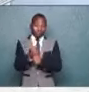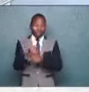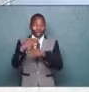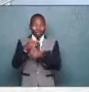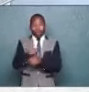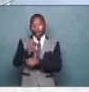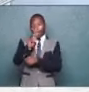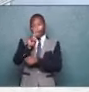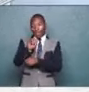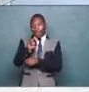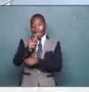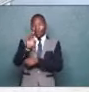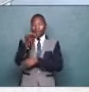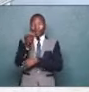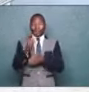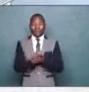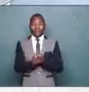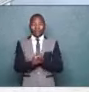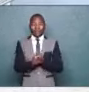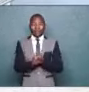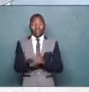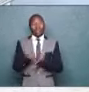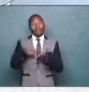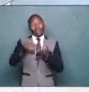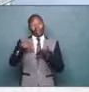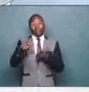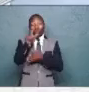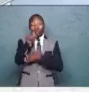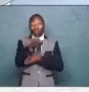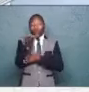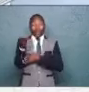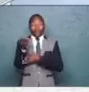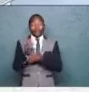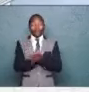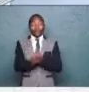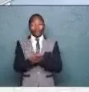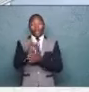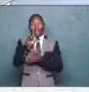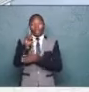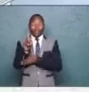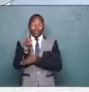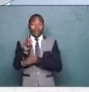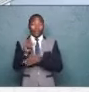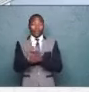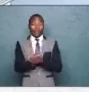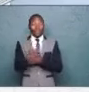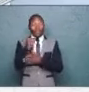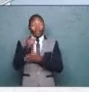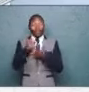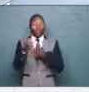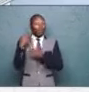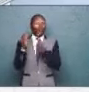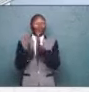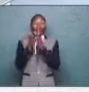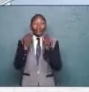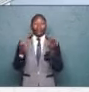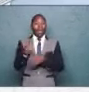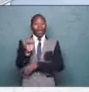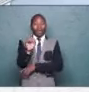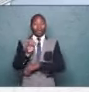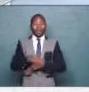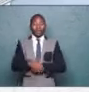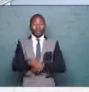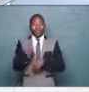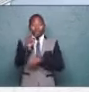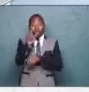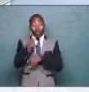National Registration Bureau amenewa sadzalembetsa aliyense mkaundula wa unzika amene sanalembetsepo kale.